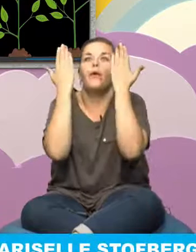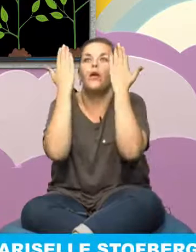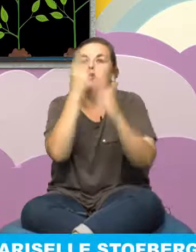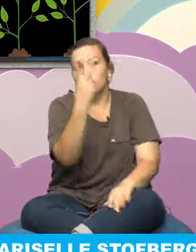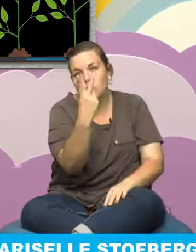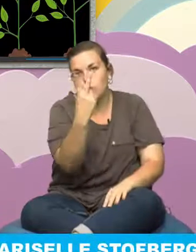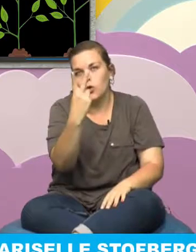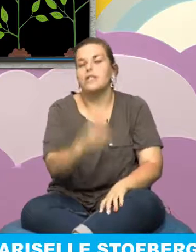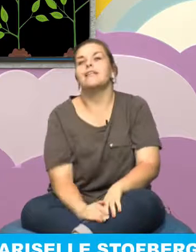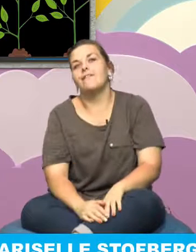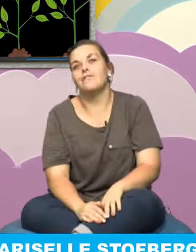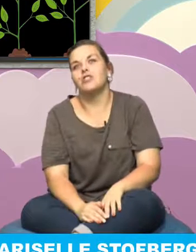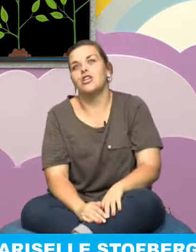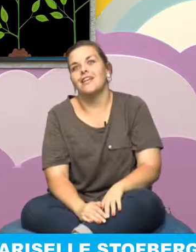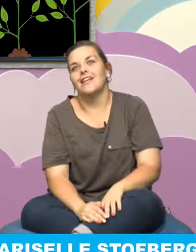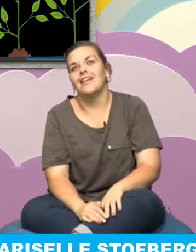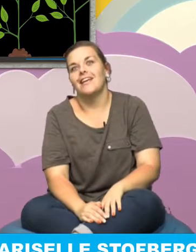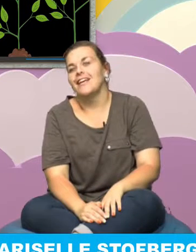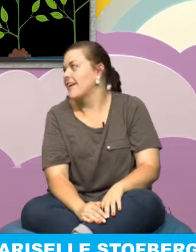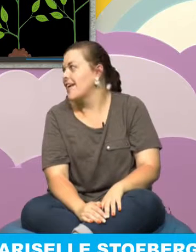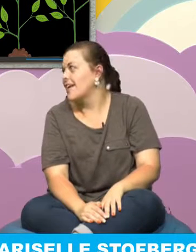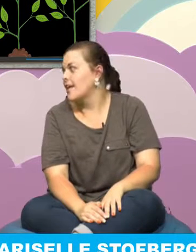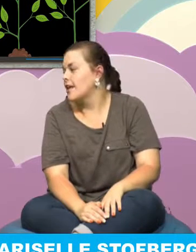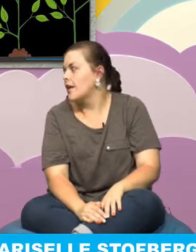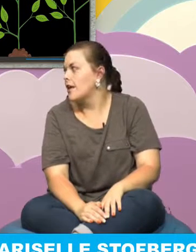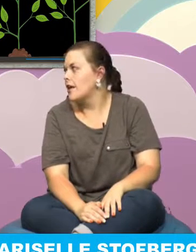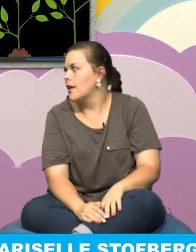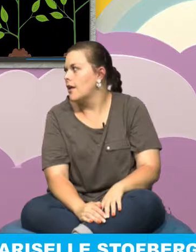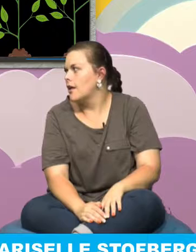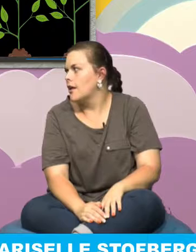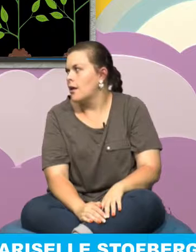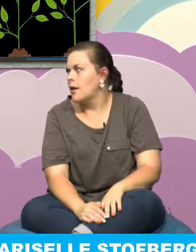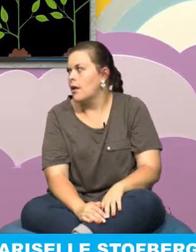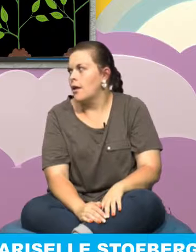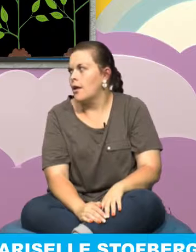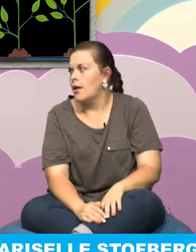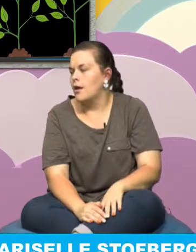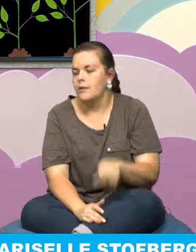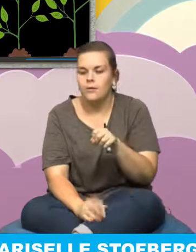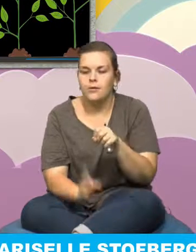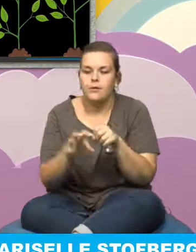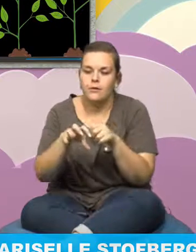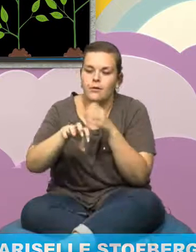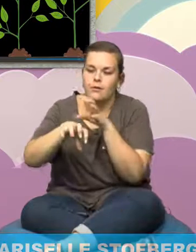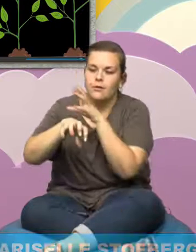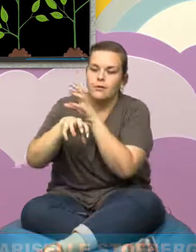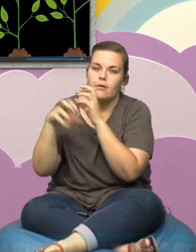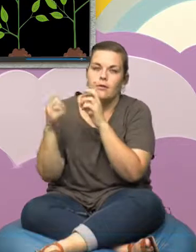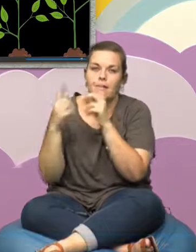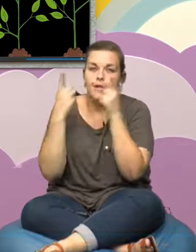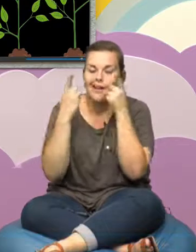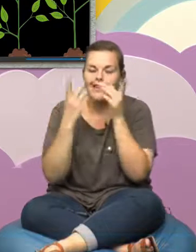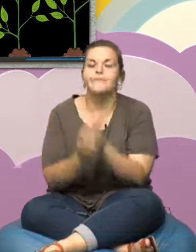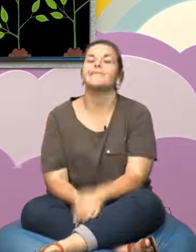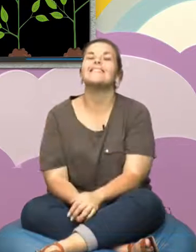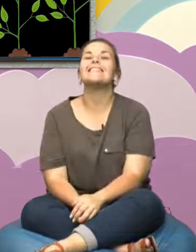Up 2 Television. .com. Yes, so fill in that in your browser,